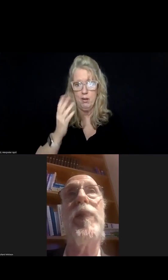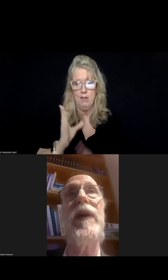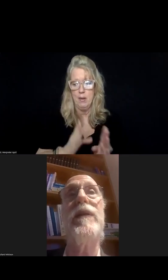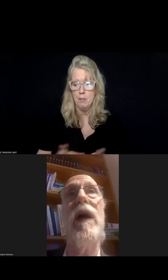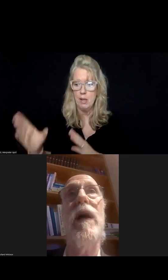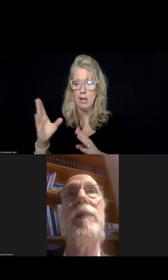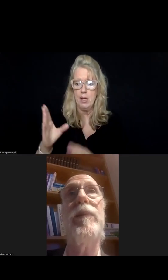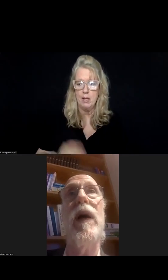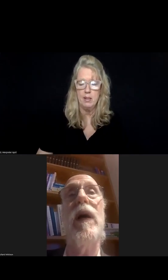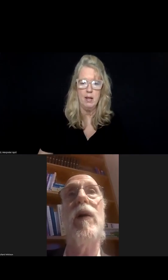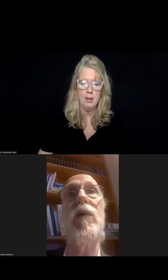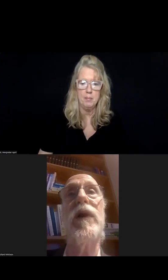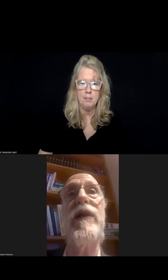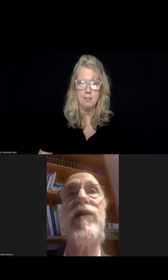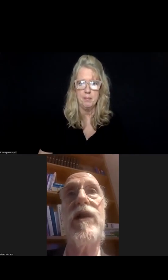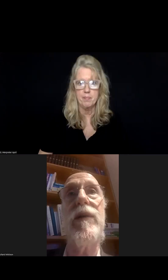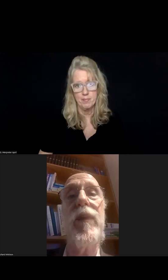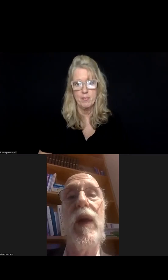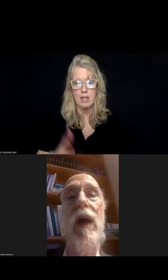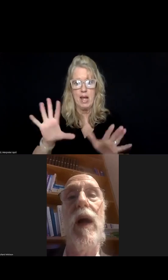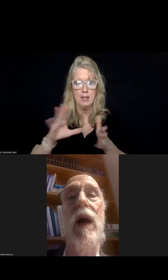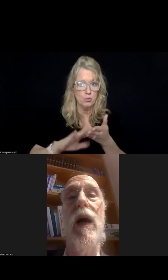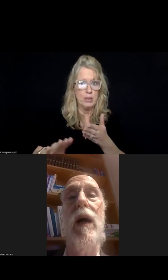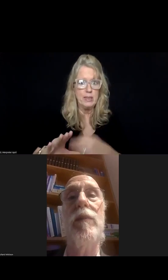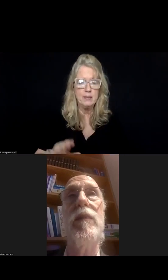has been released.